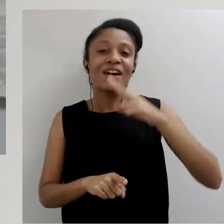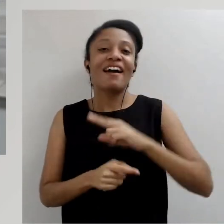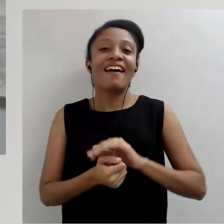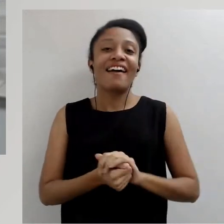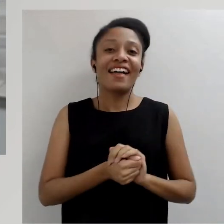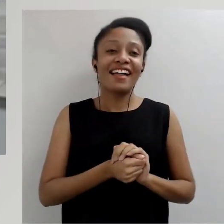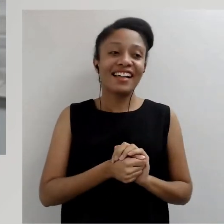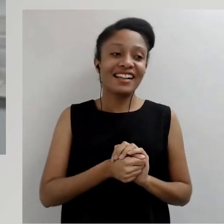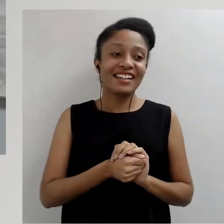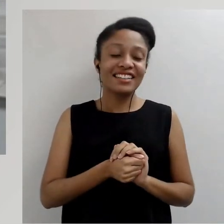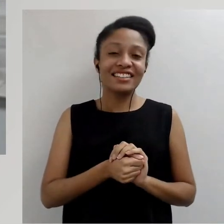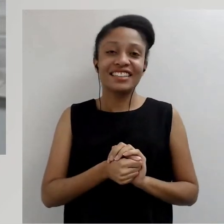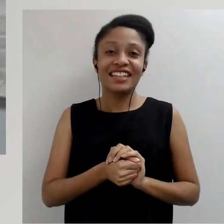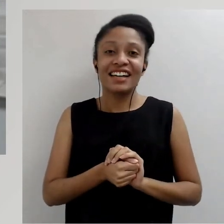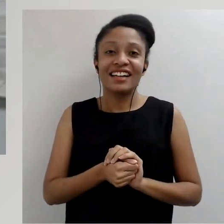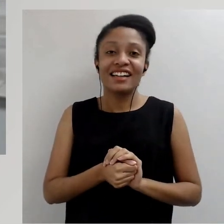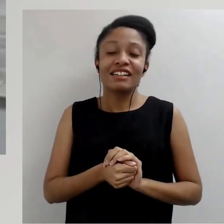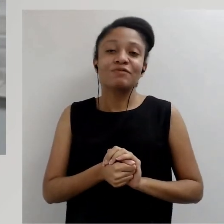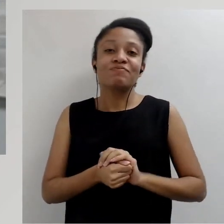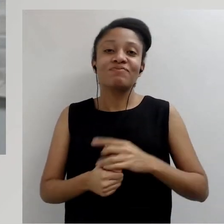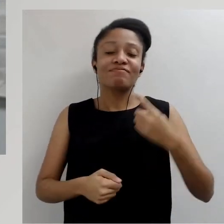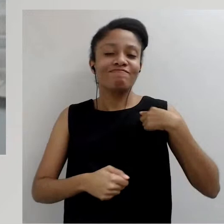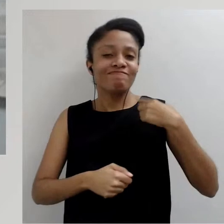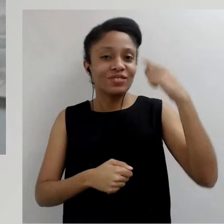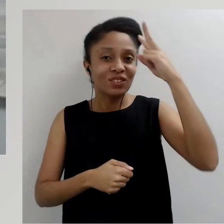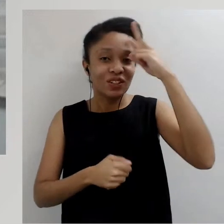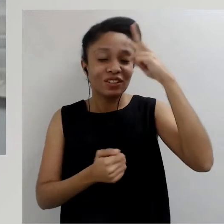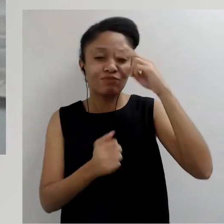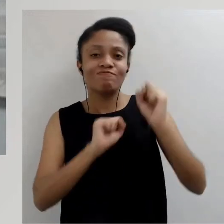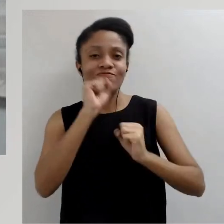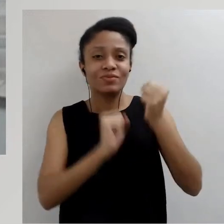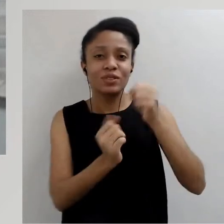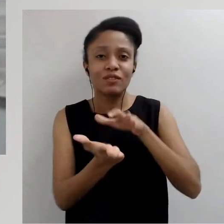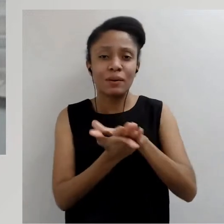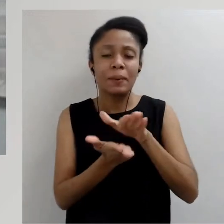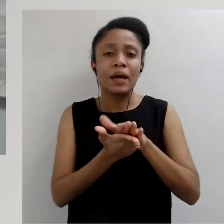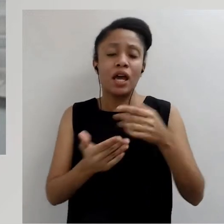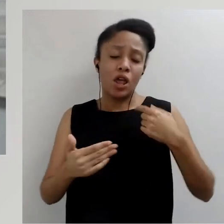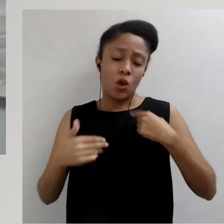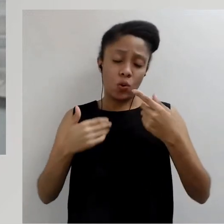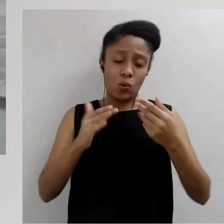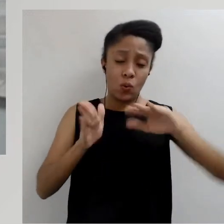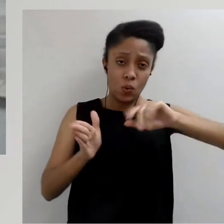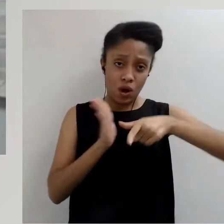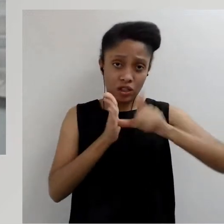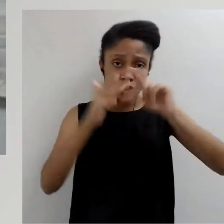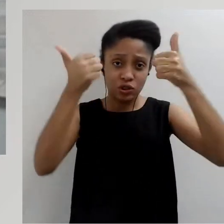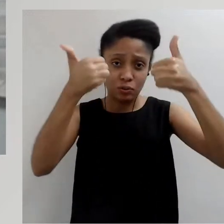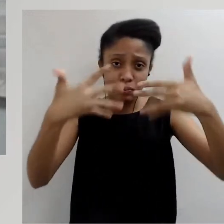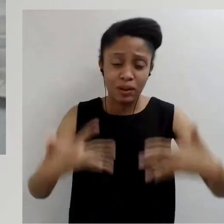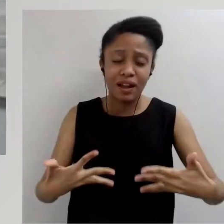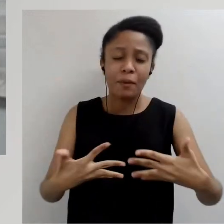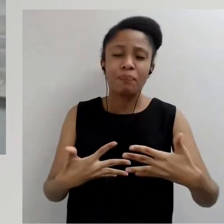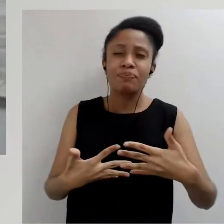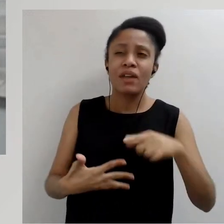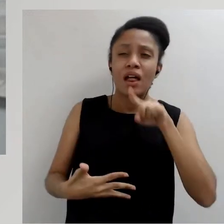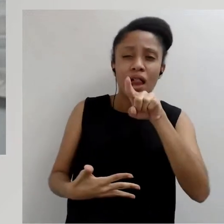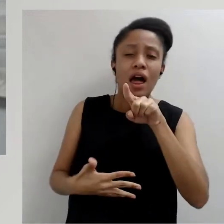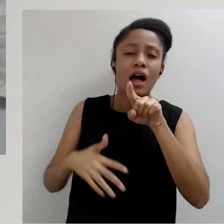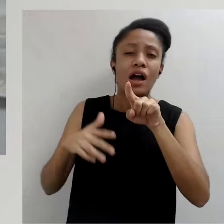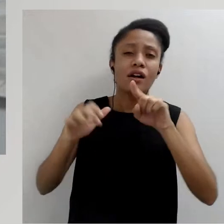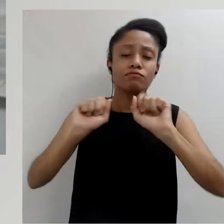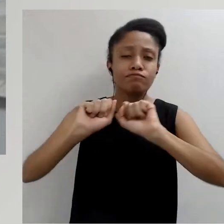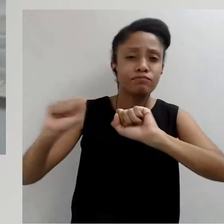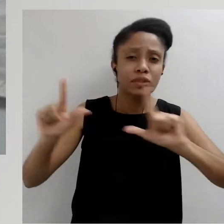industry since he was 16 years old. So before talking about my industry specifically, in